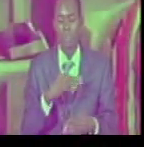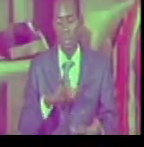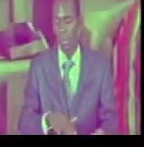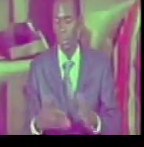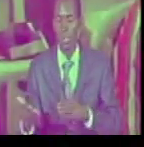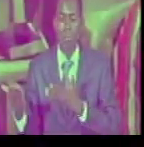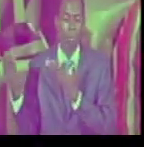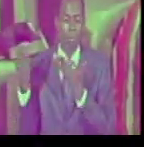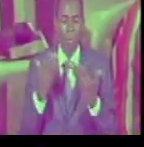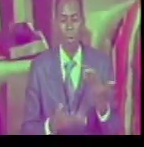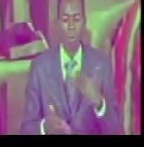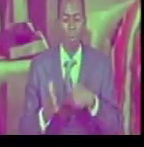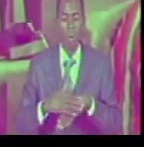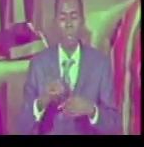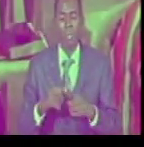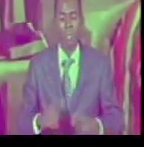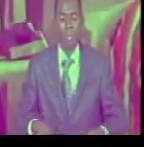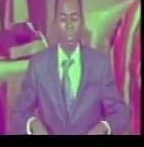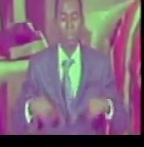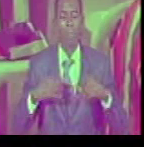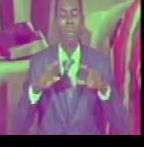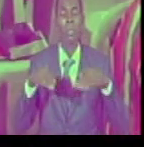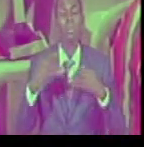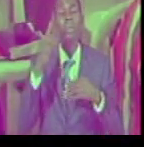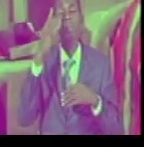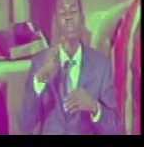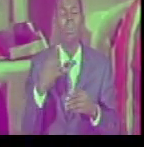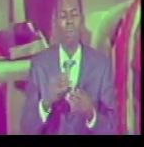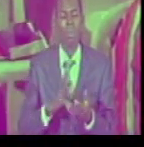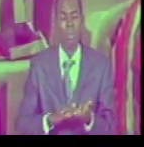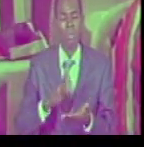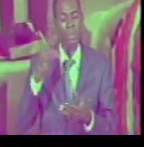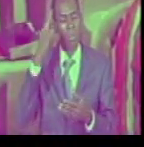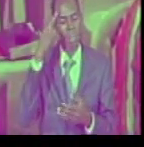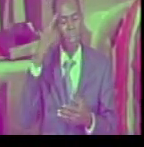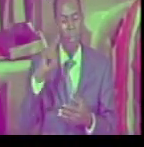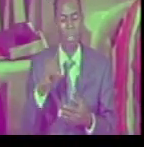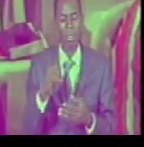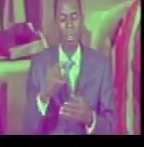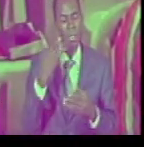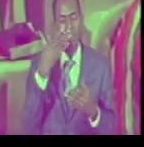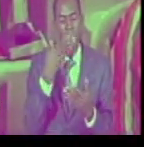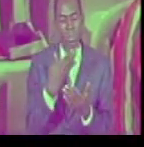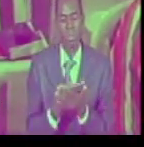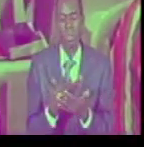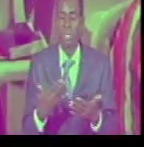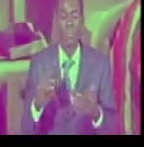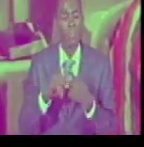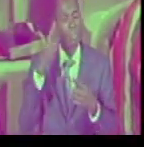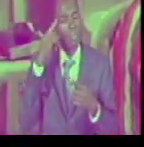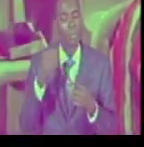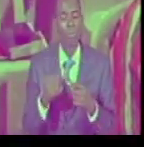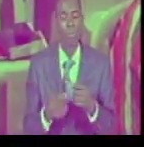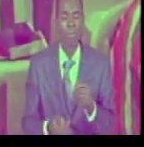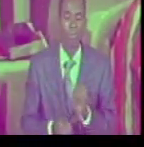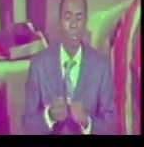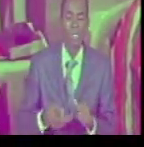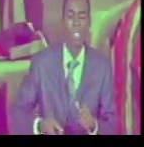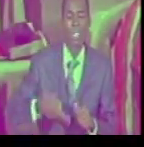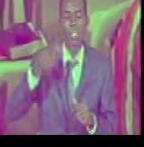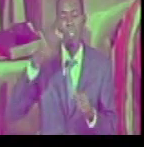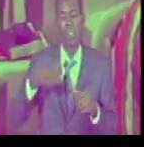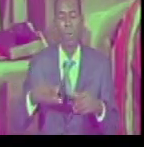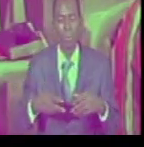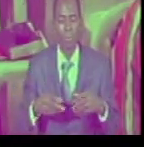to life. Give God the glory. Give God the praise for the new dimension, the higher dimension, the global dimension of